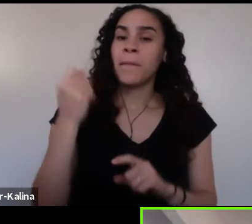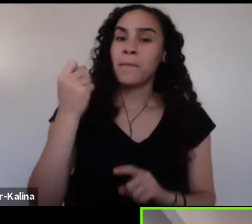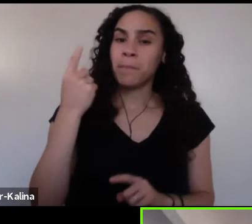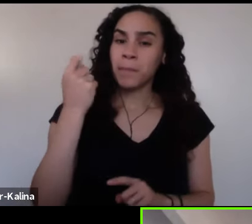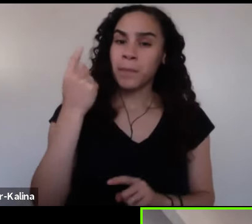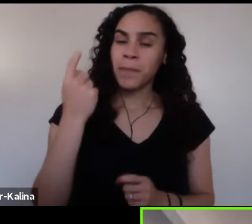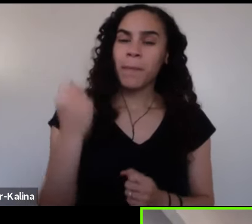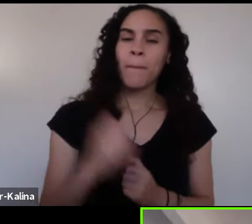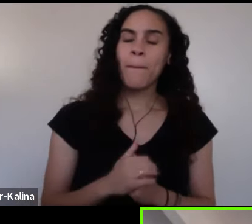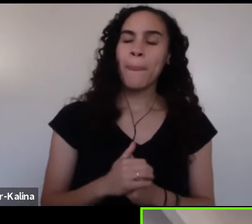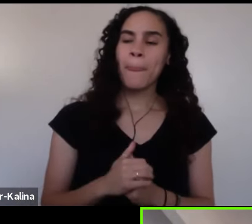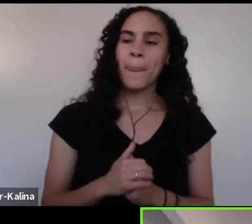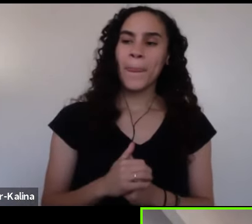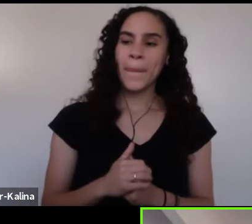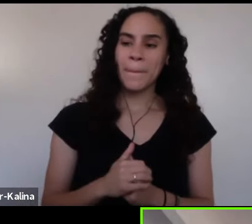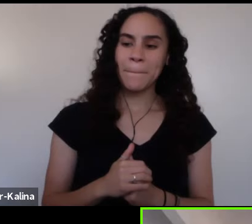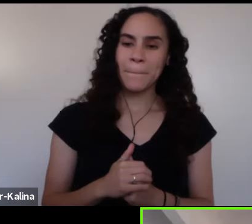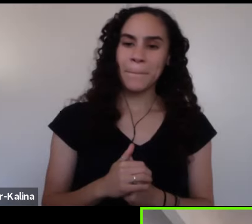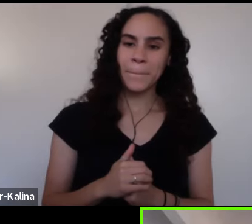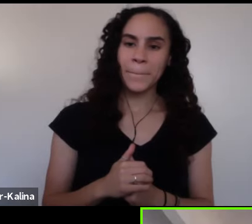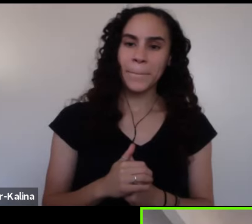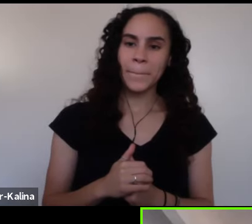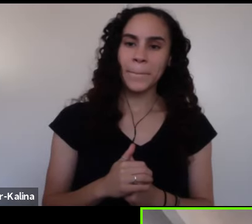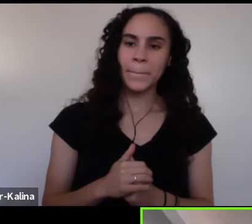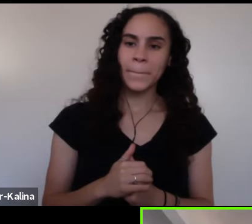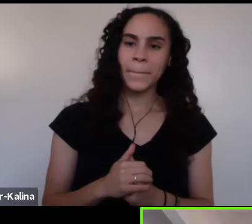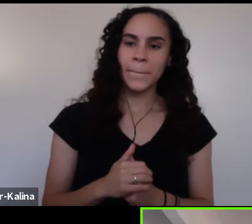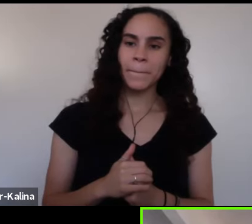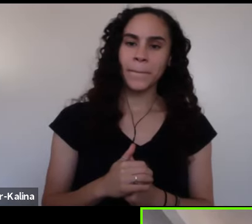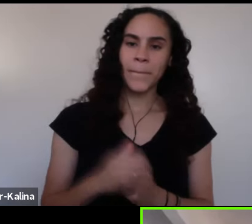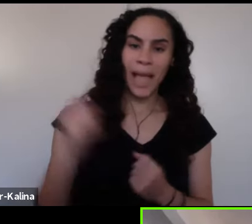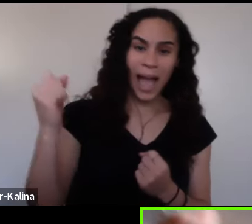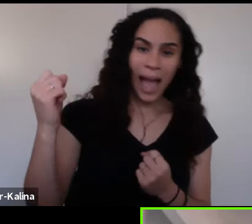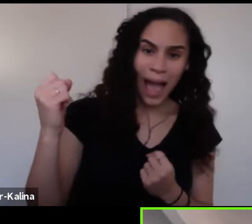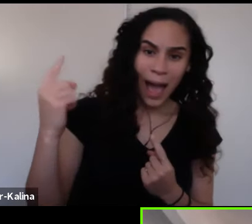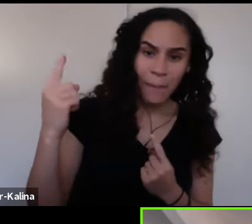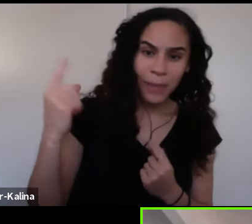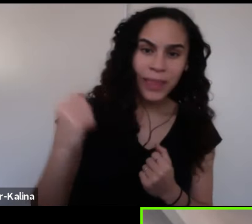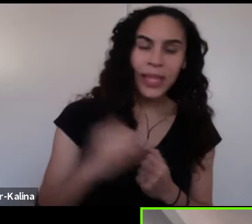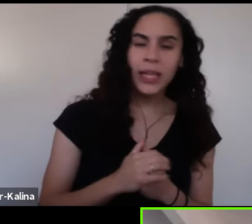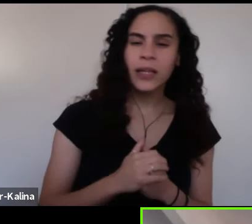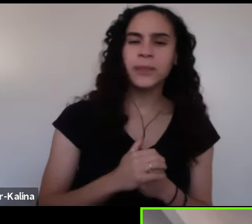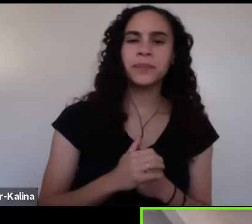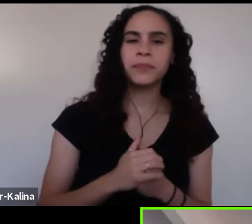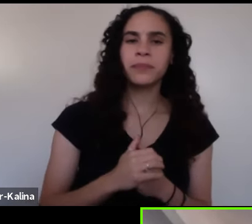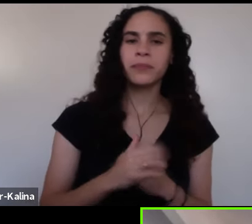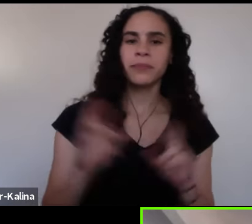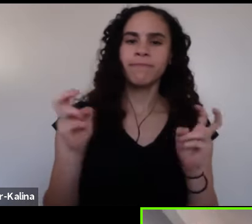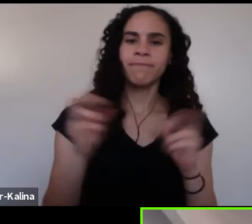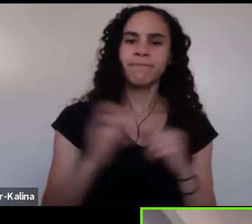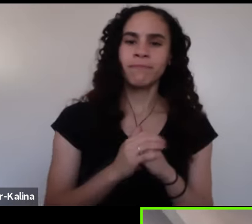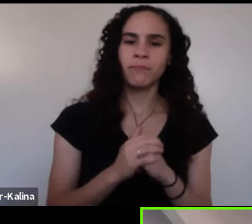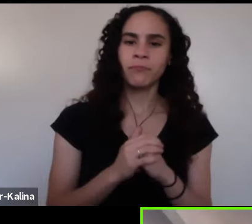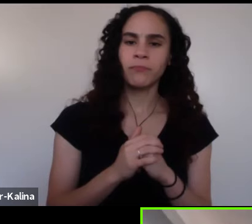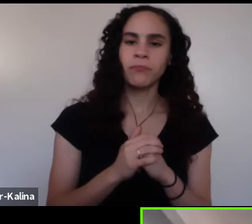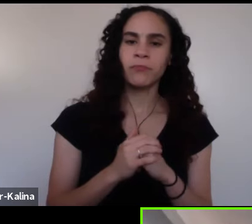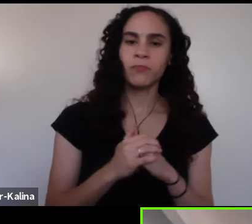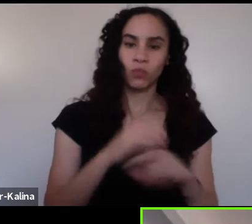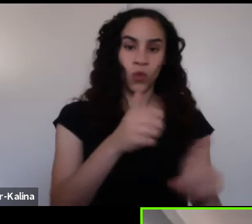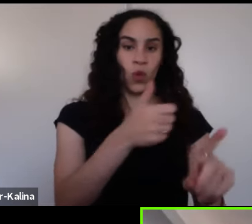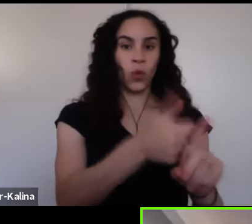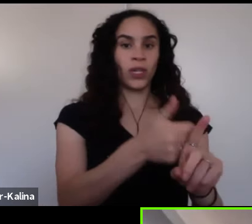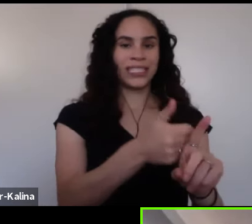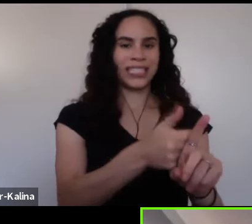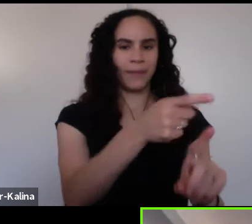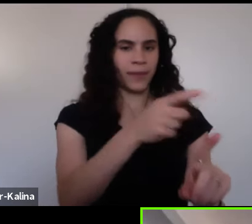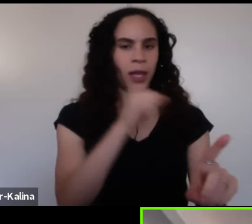it says, you know, you're not a part of this, or you're not the one that's deeply